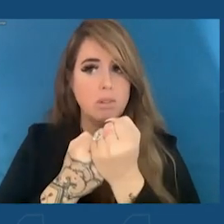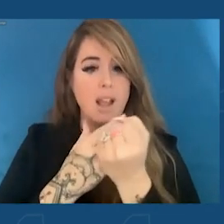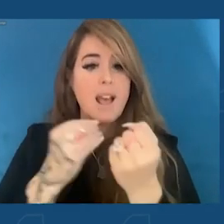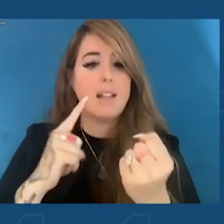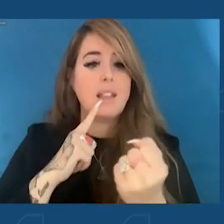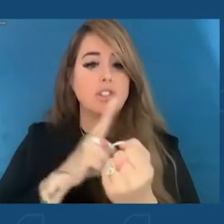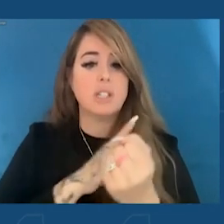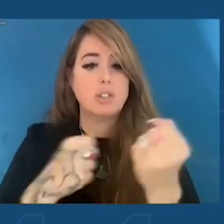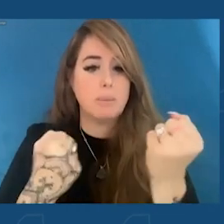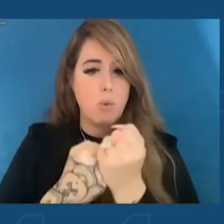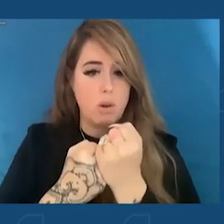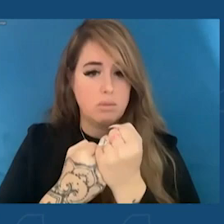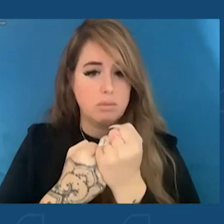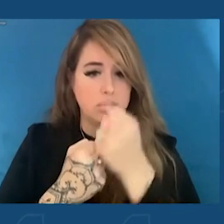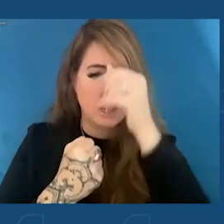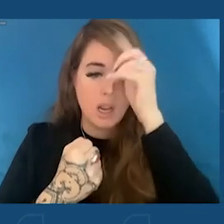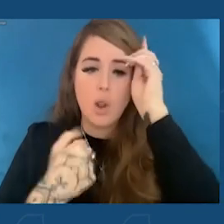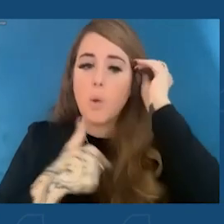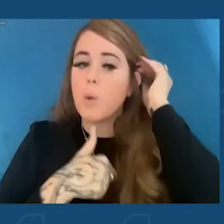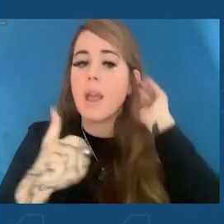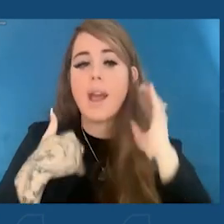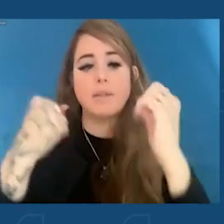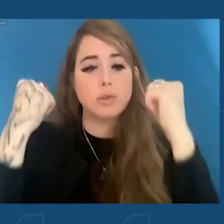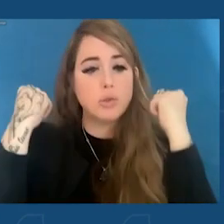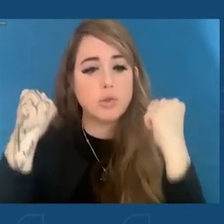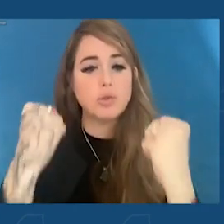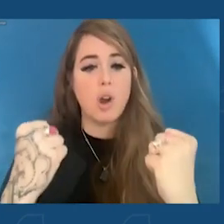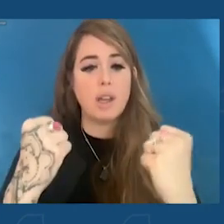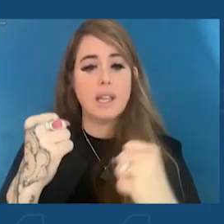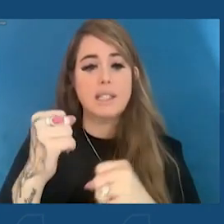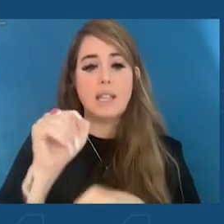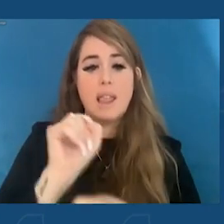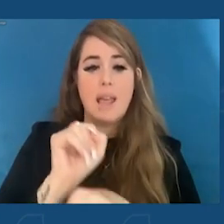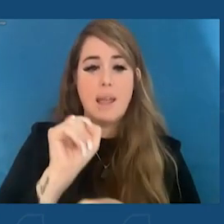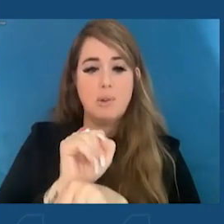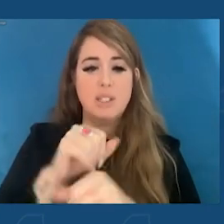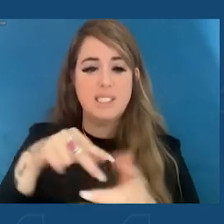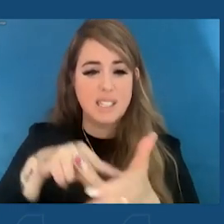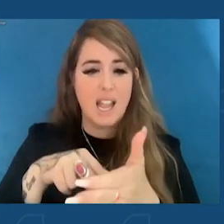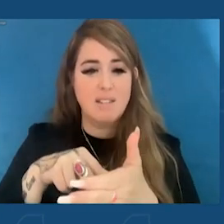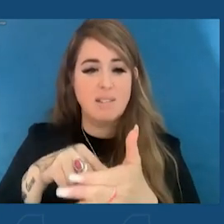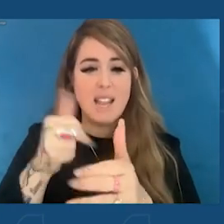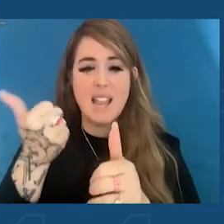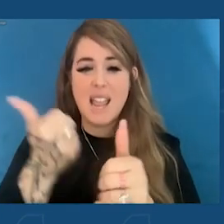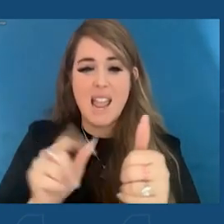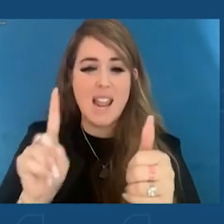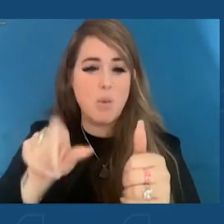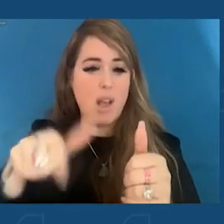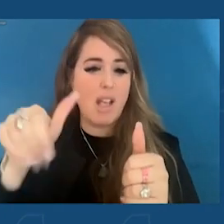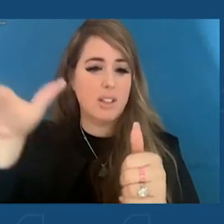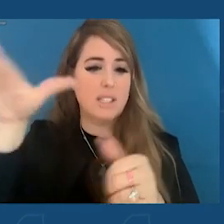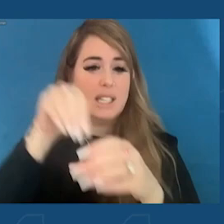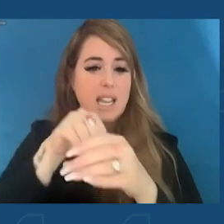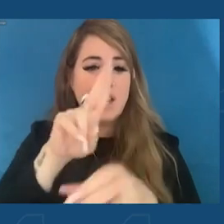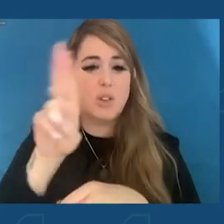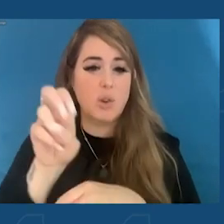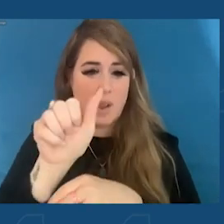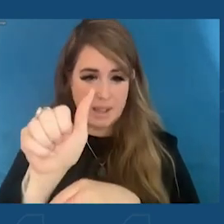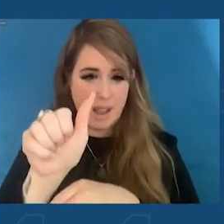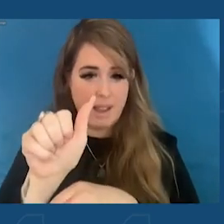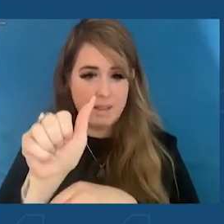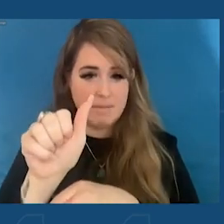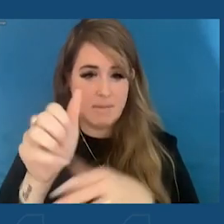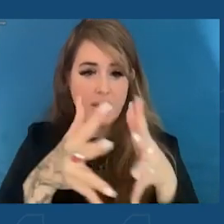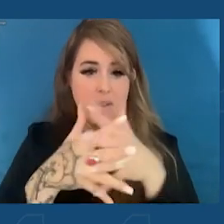support, to have the strongest labor standards anywhere else in the United States of